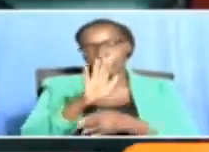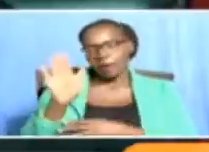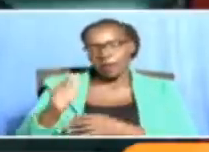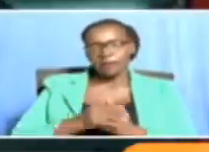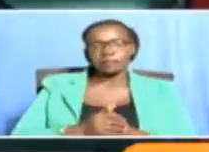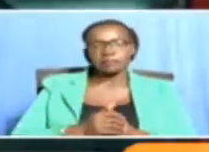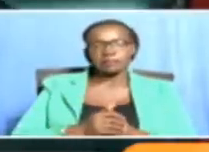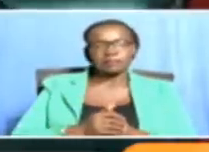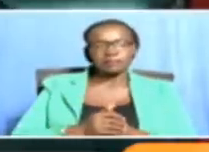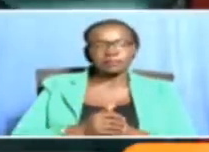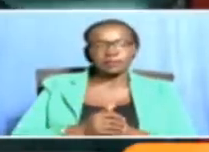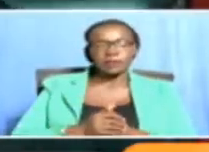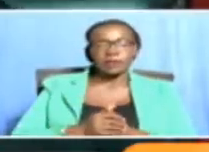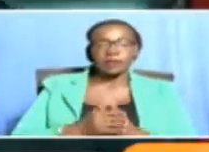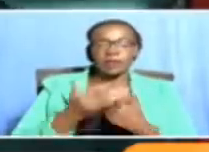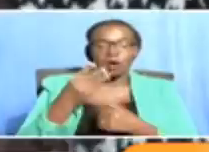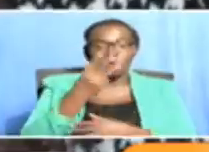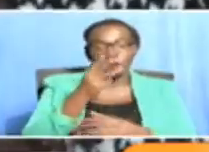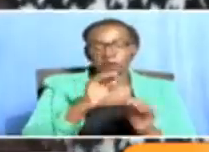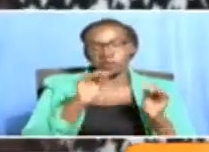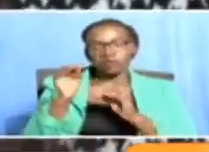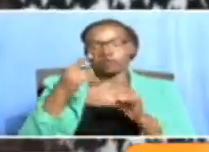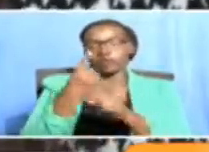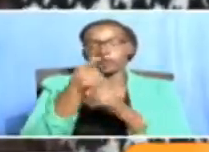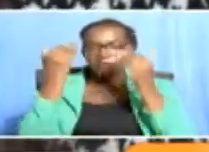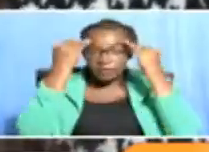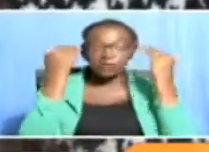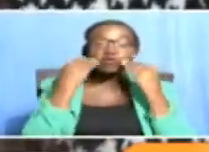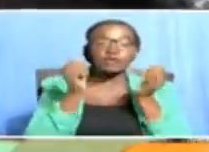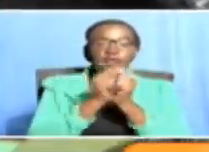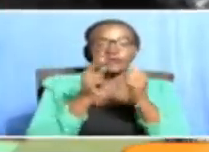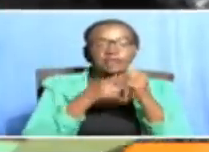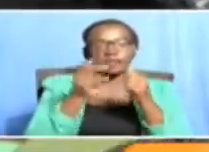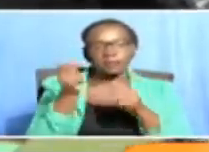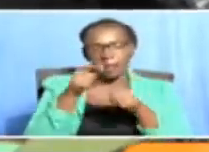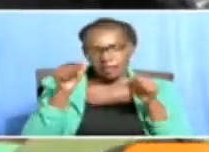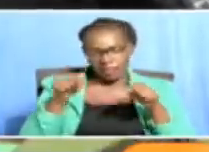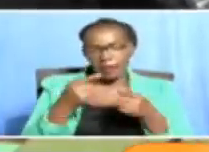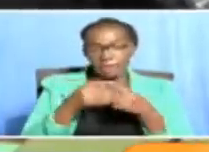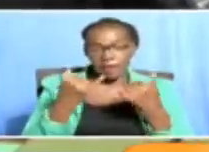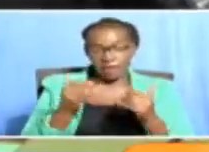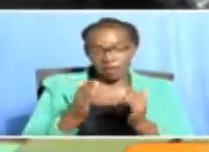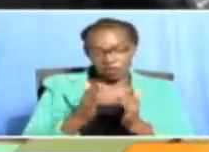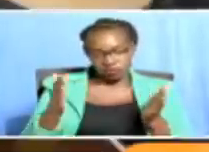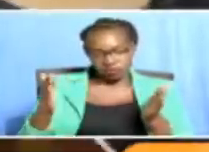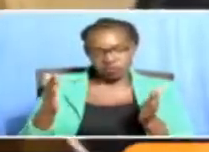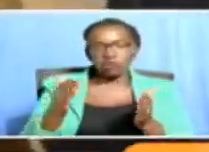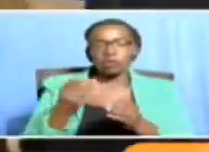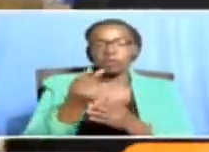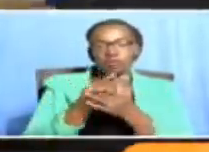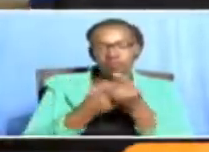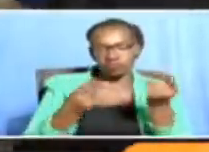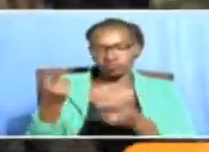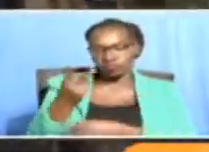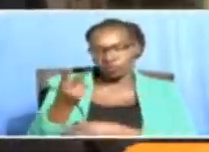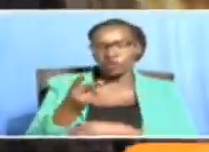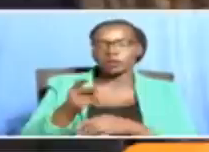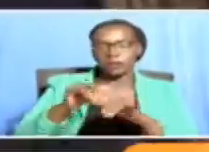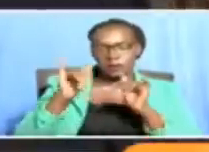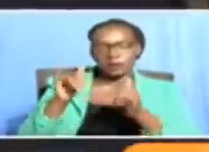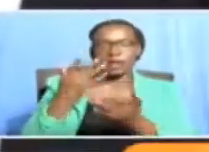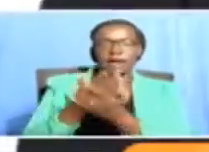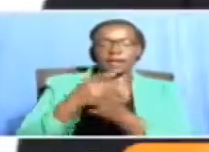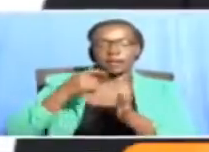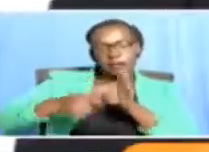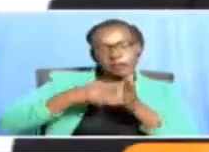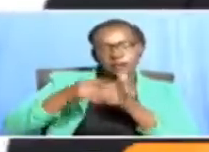will be heard by a different court on Wednesday, the 17th of this month. But in the meantime, both Irungu and Maribe will remain at the